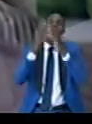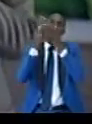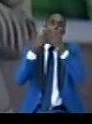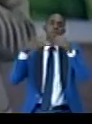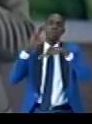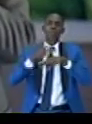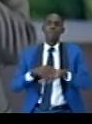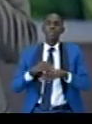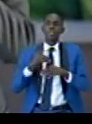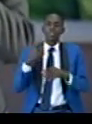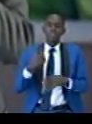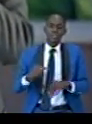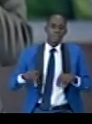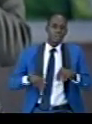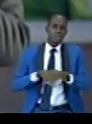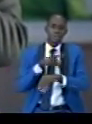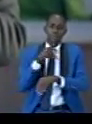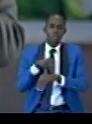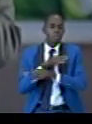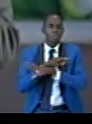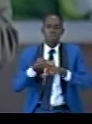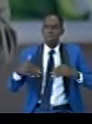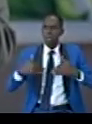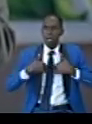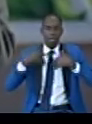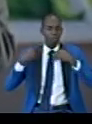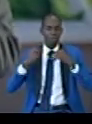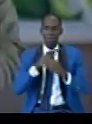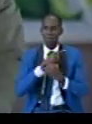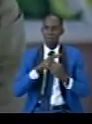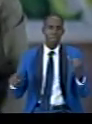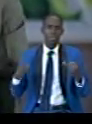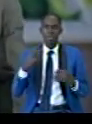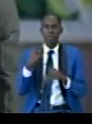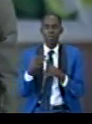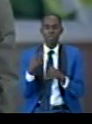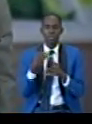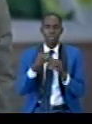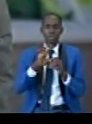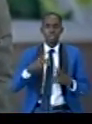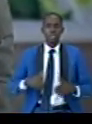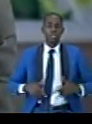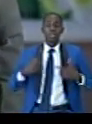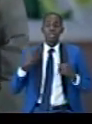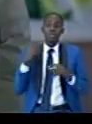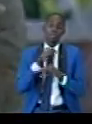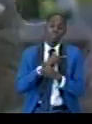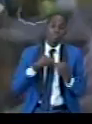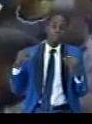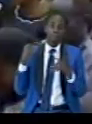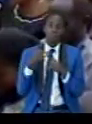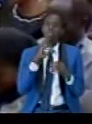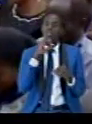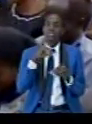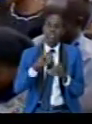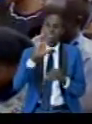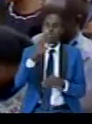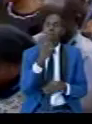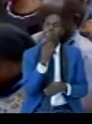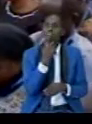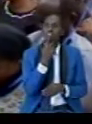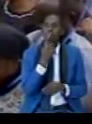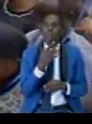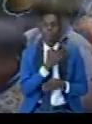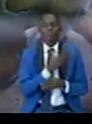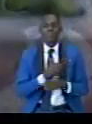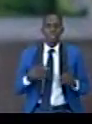The principalities don't have the final say. The final say is in your mouth. Yeah. And as